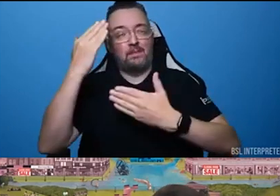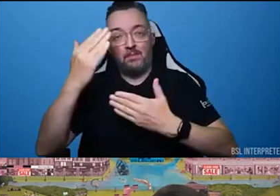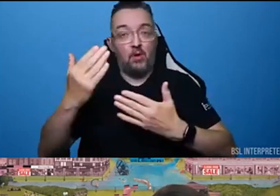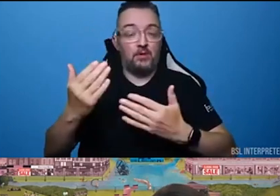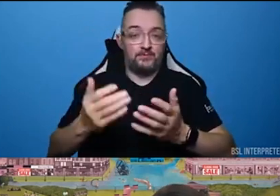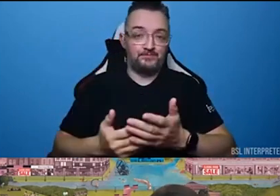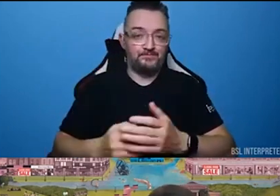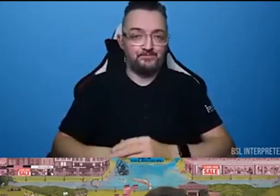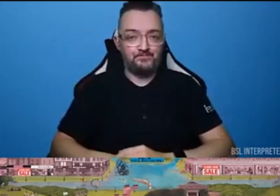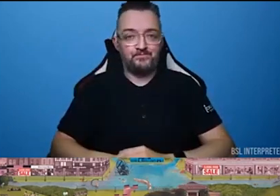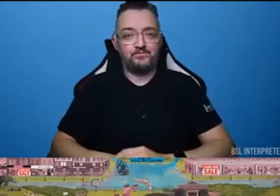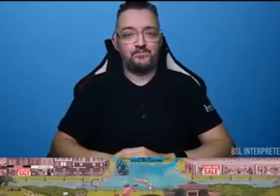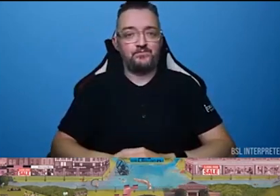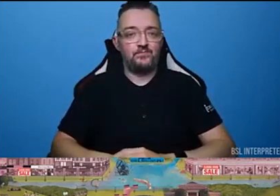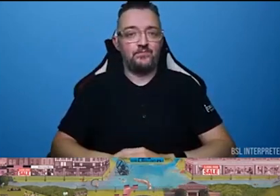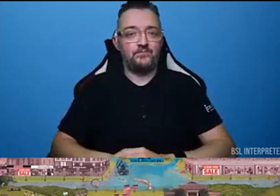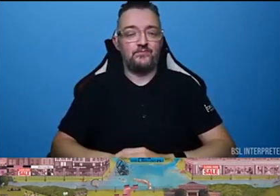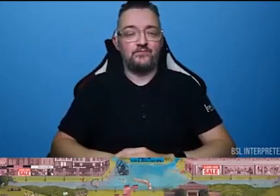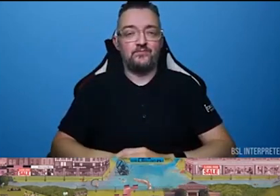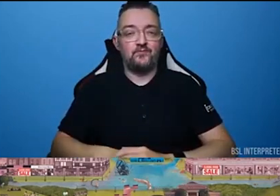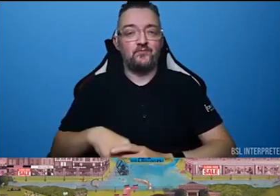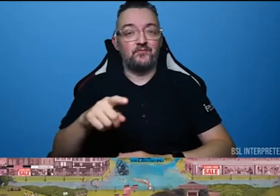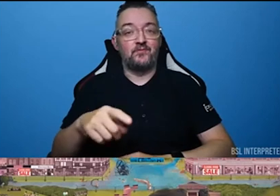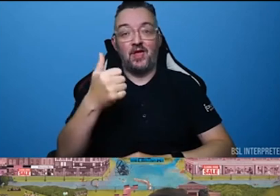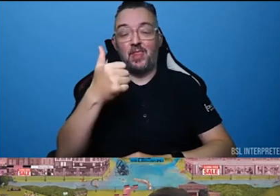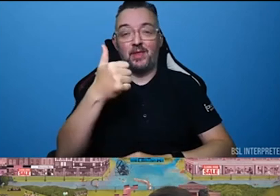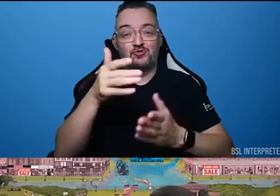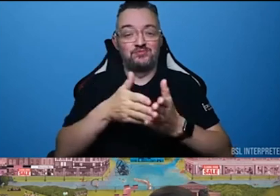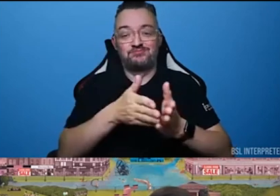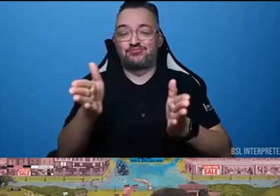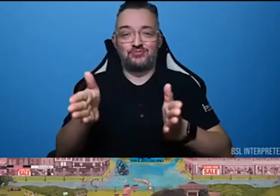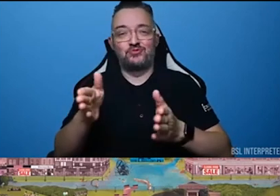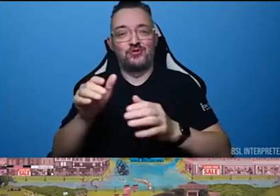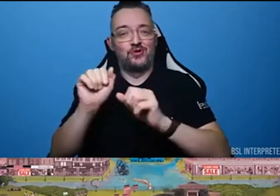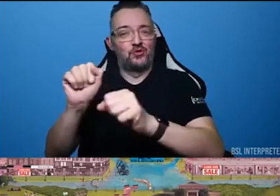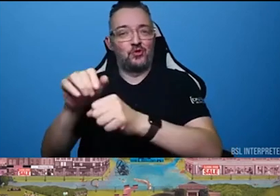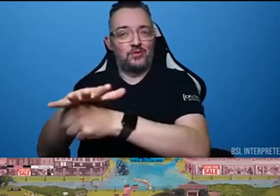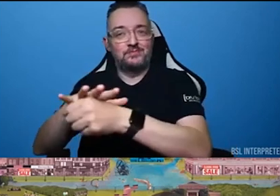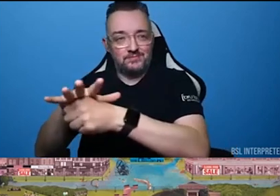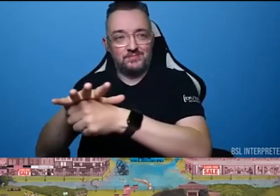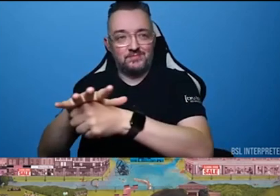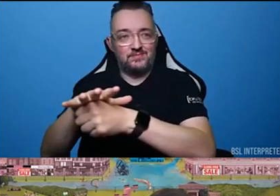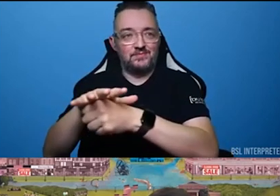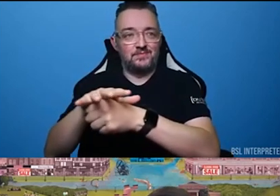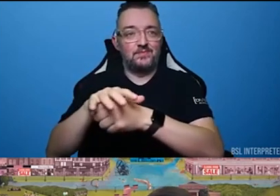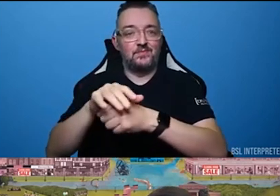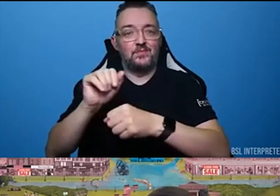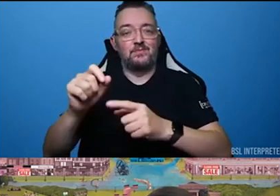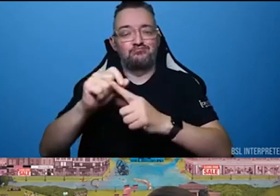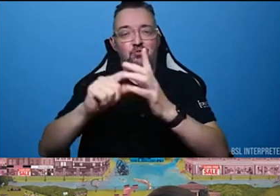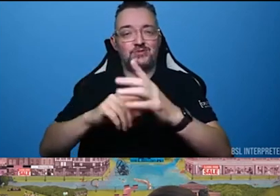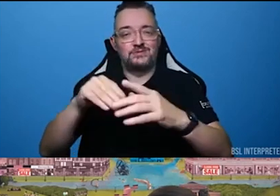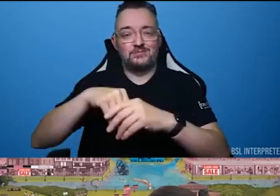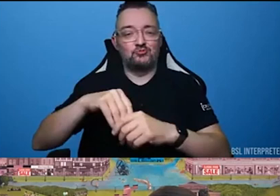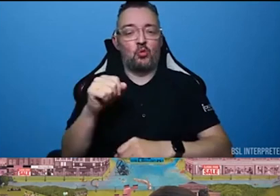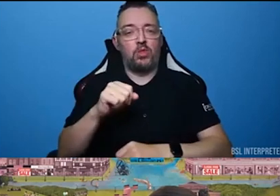Thank you. I think that's a really good juxtaposition into kind of you and your project in Scotland,